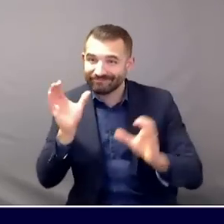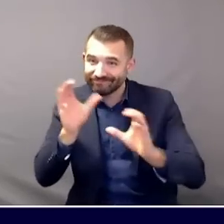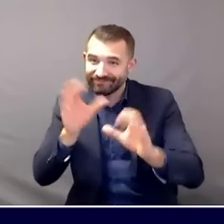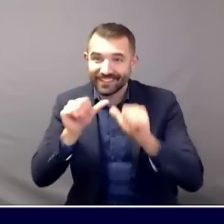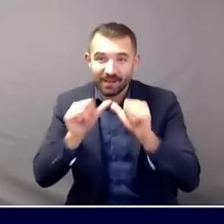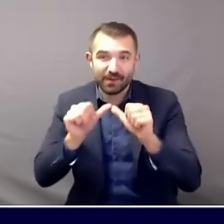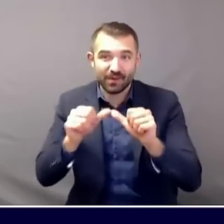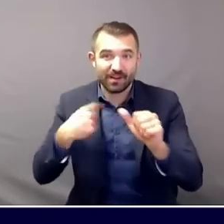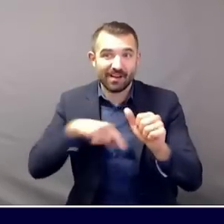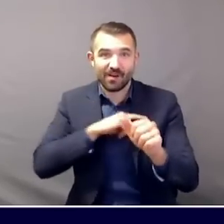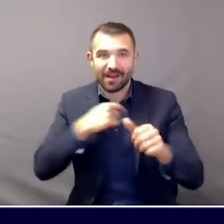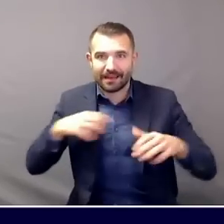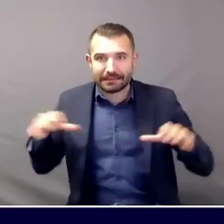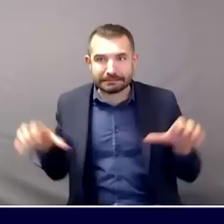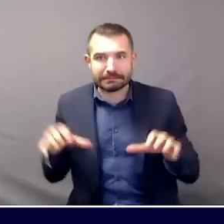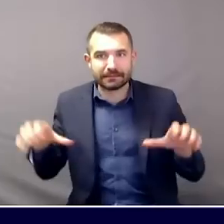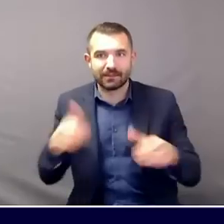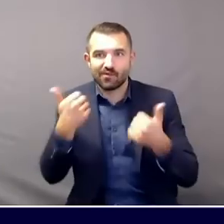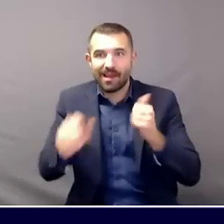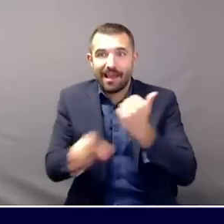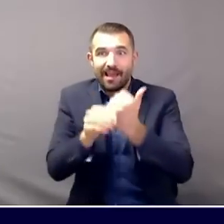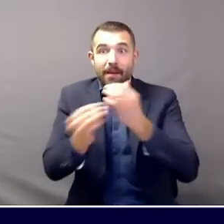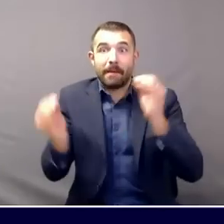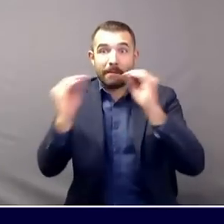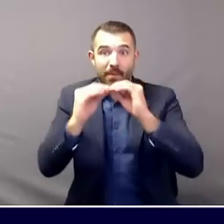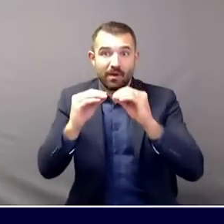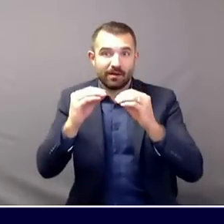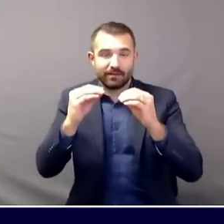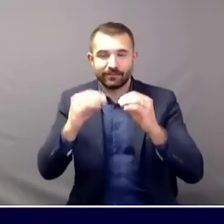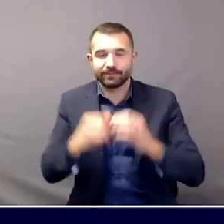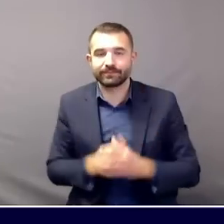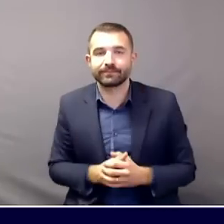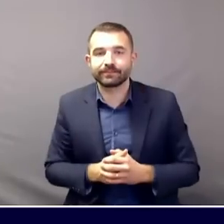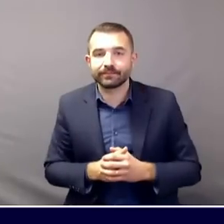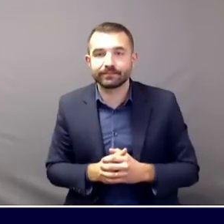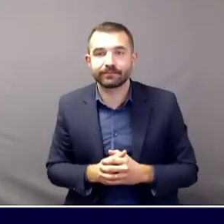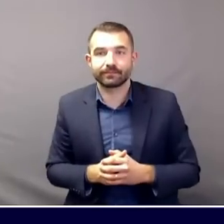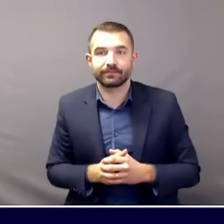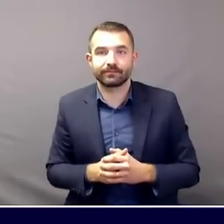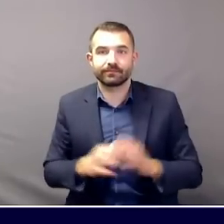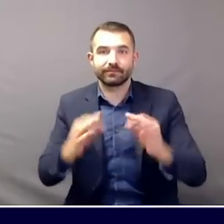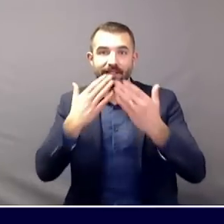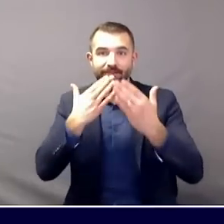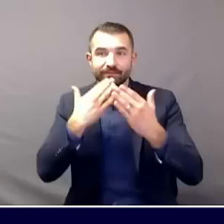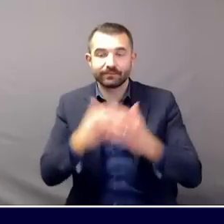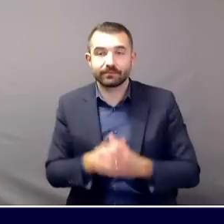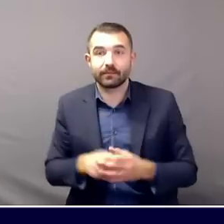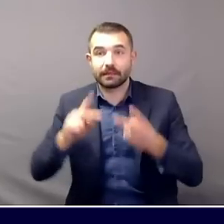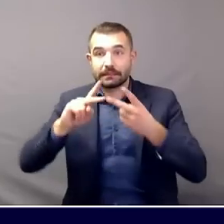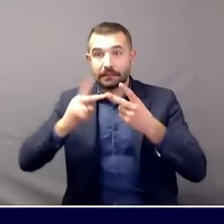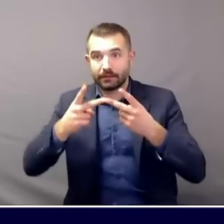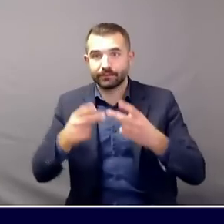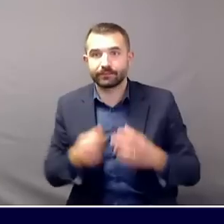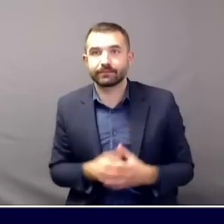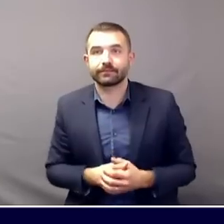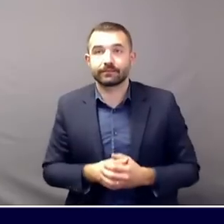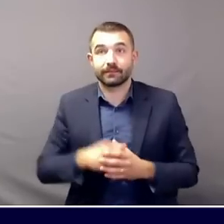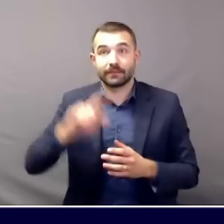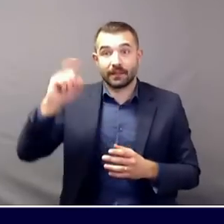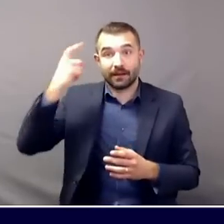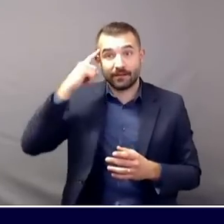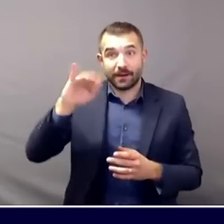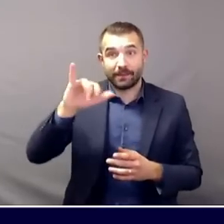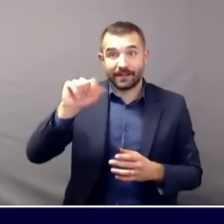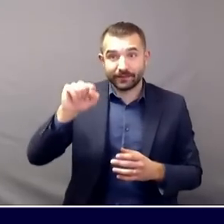and we'll hopefully have more news soon. Great, thank you. And then my second question here is just for Governor Mills. Governor, are